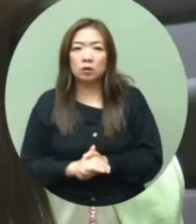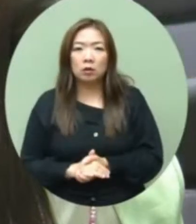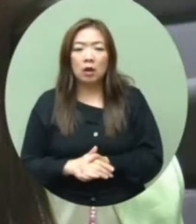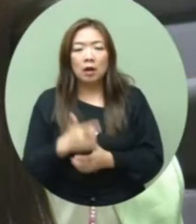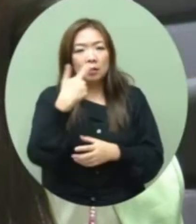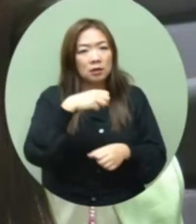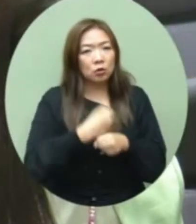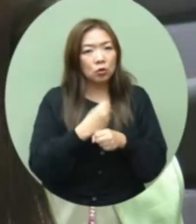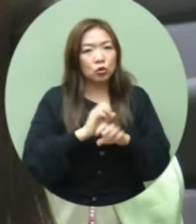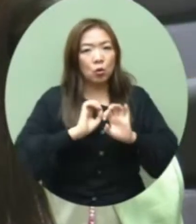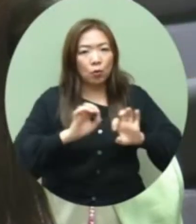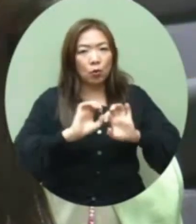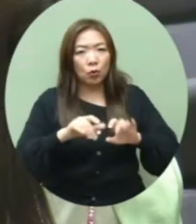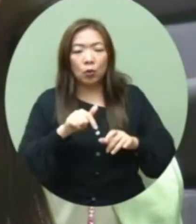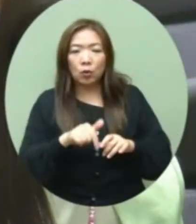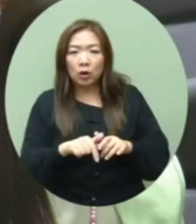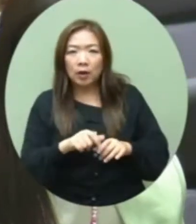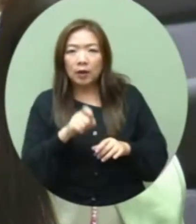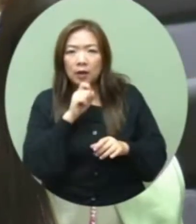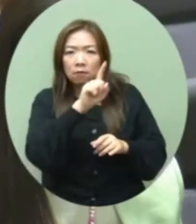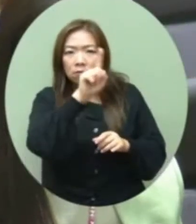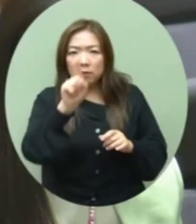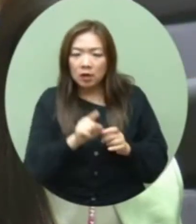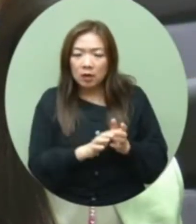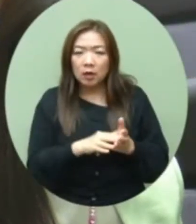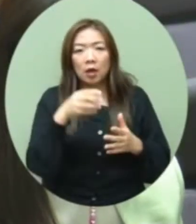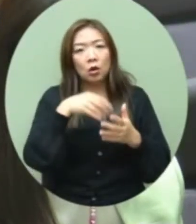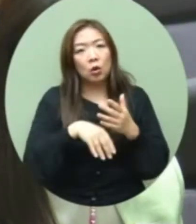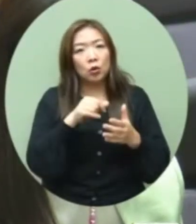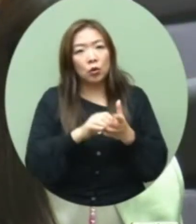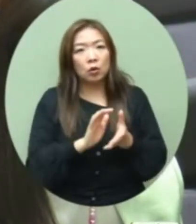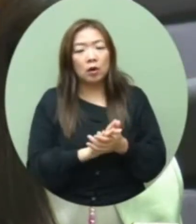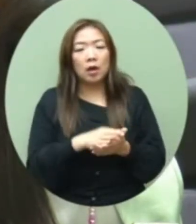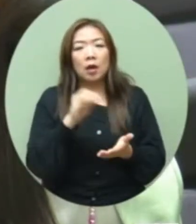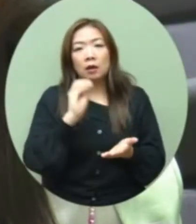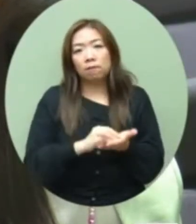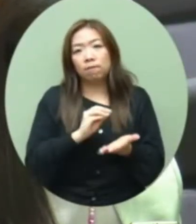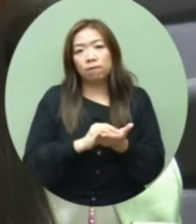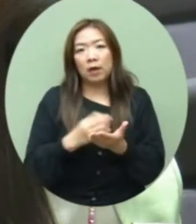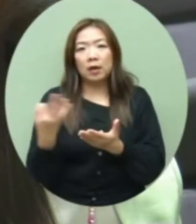So my question is, which parts of your PA